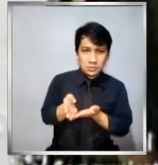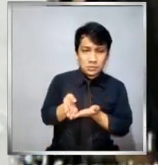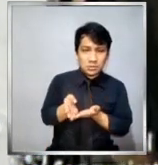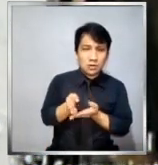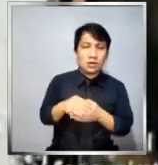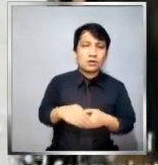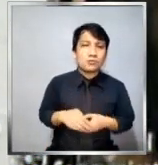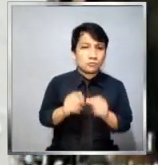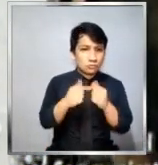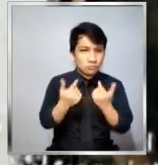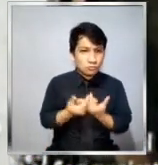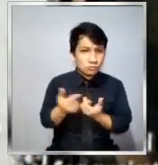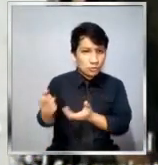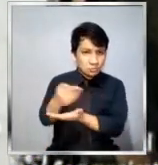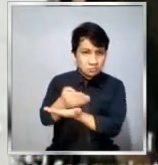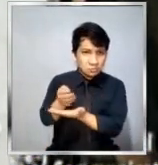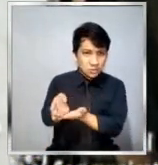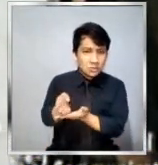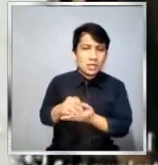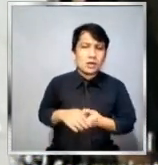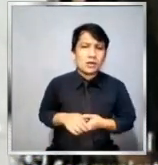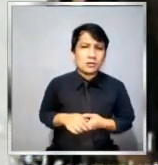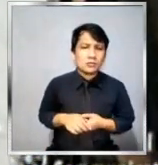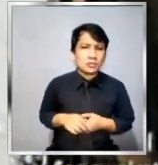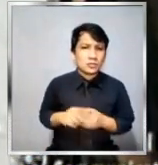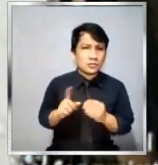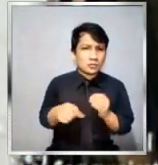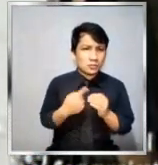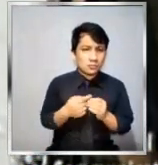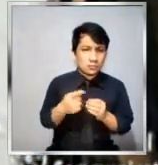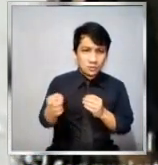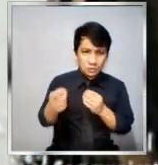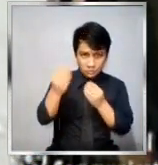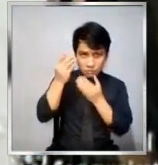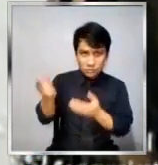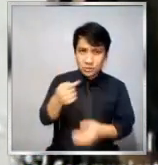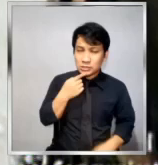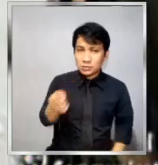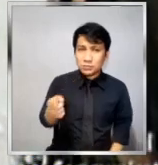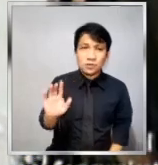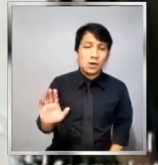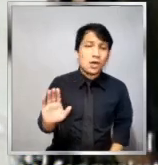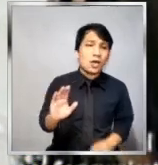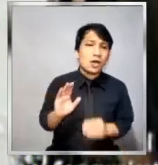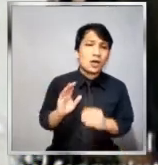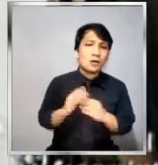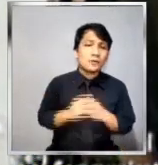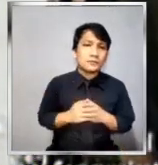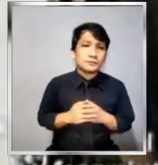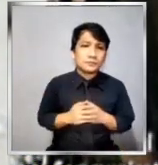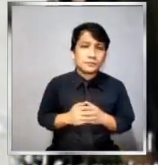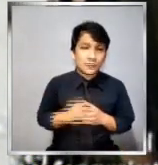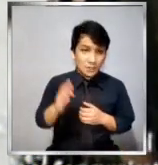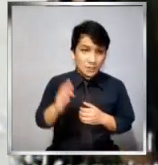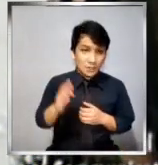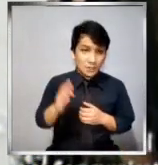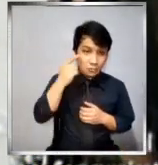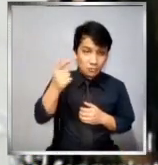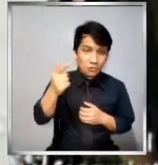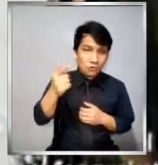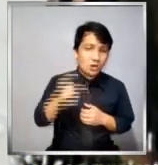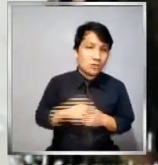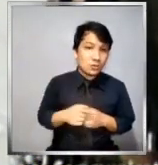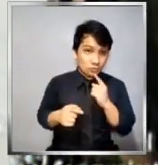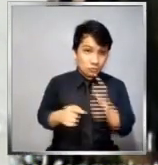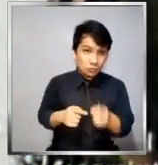ikaw, ang sabi ko kay Bong, if you really want to help